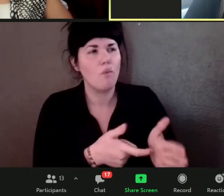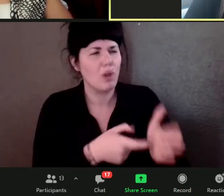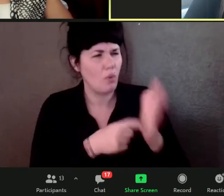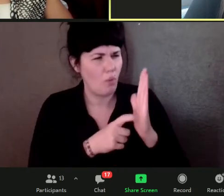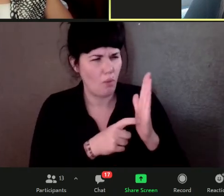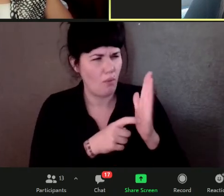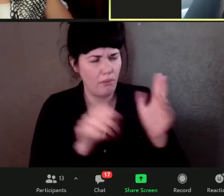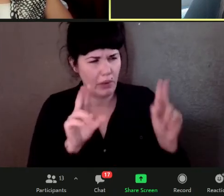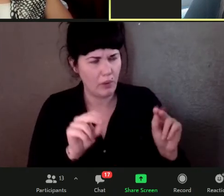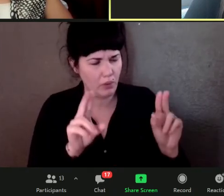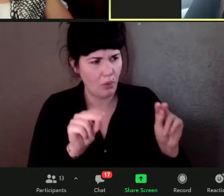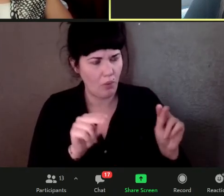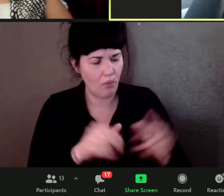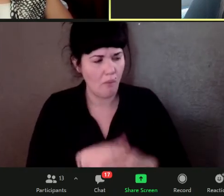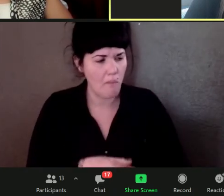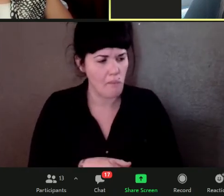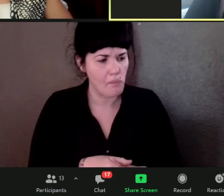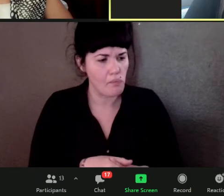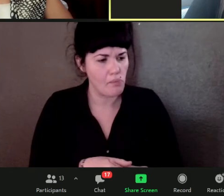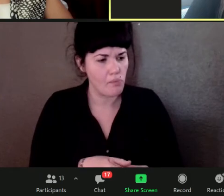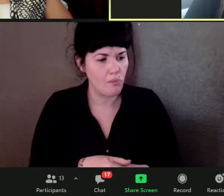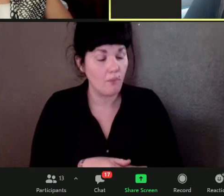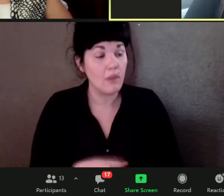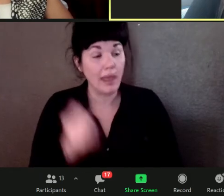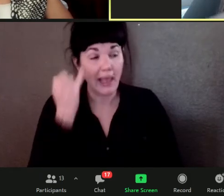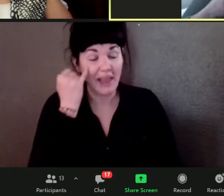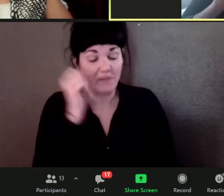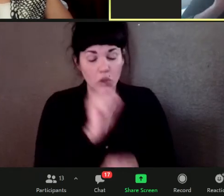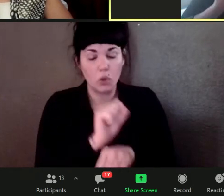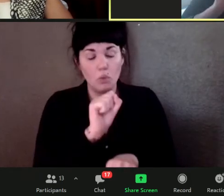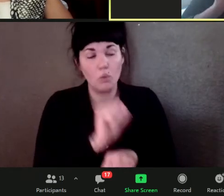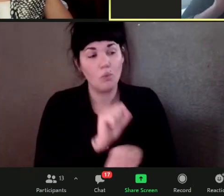if you're in a healthcare setting and you're working with a lot of,